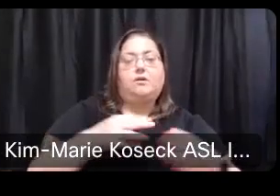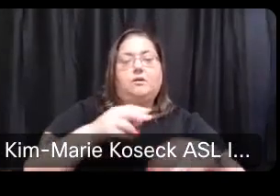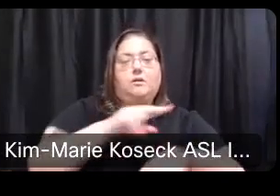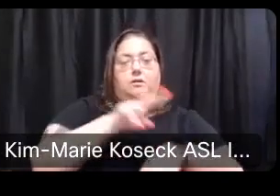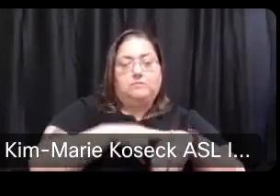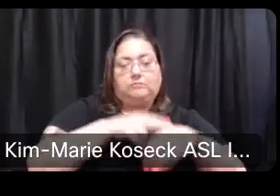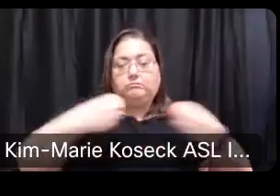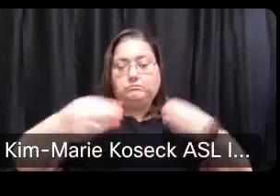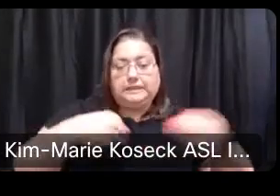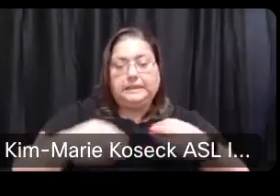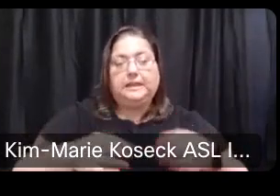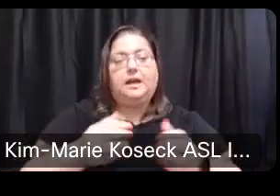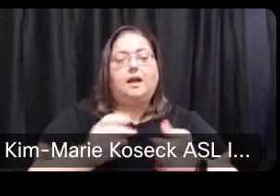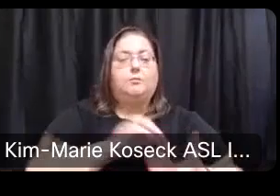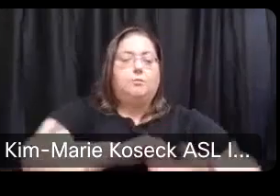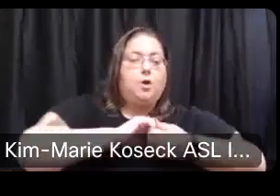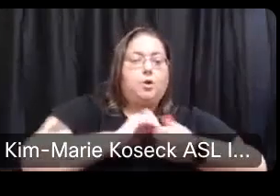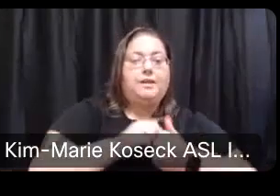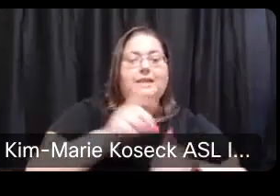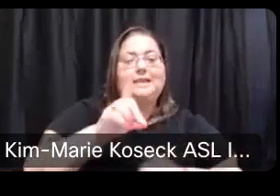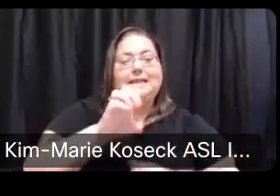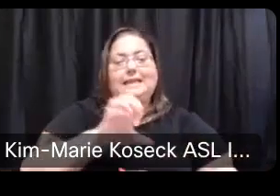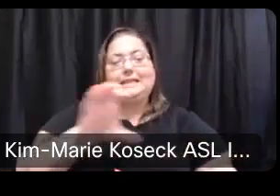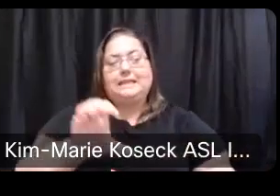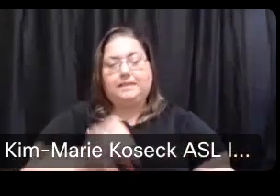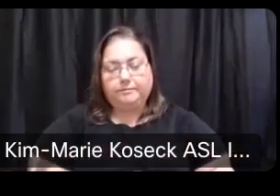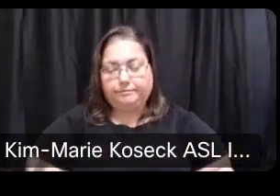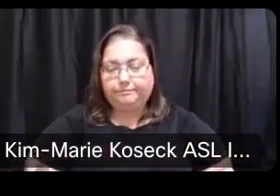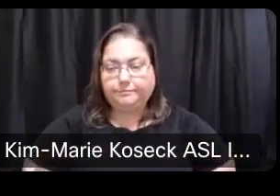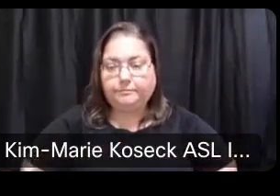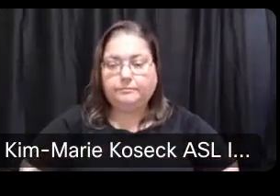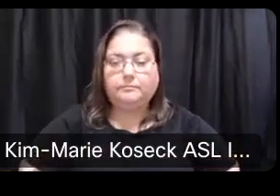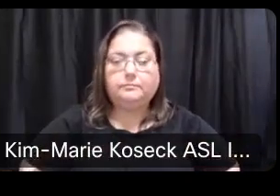in partnership with DEC. Next slide, please.